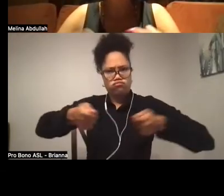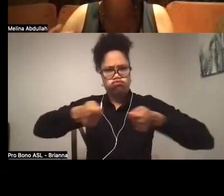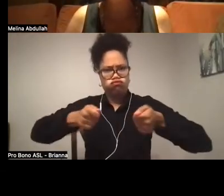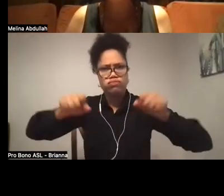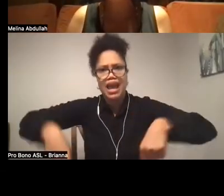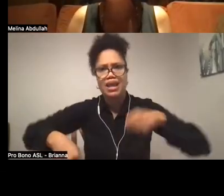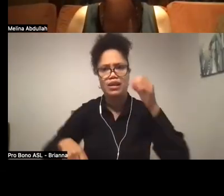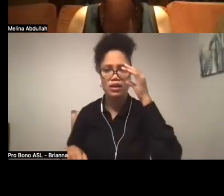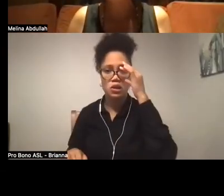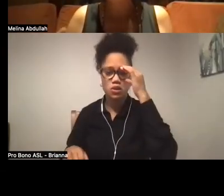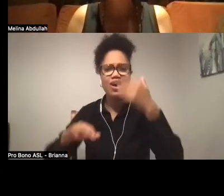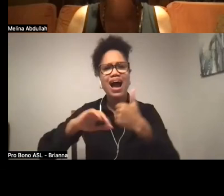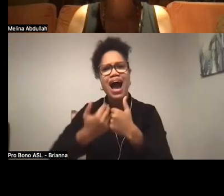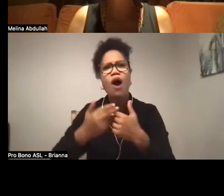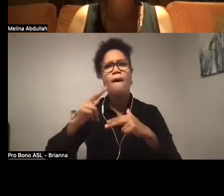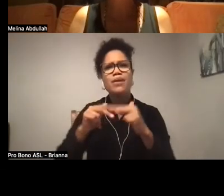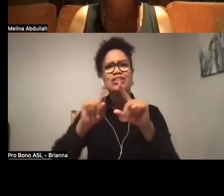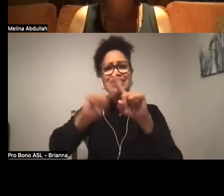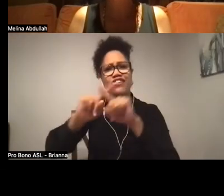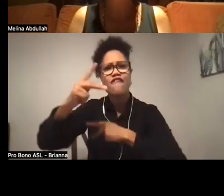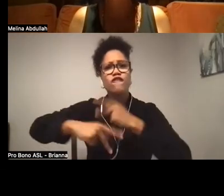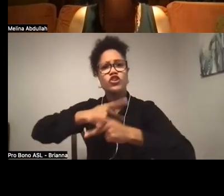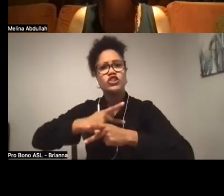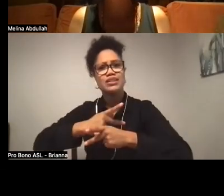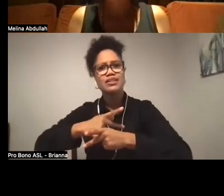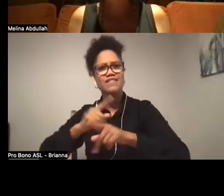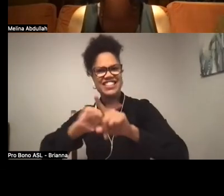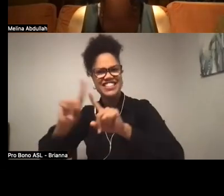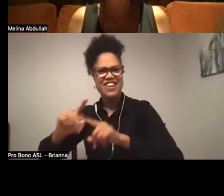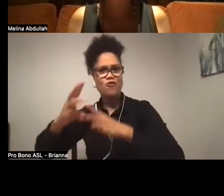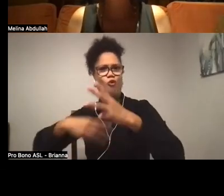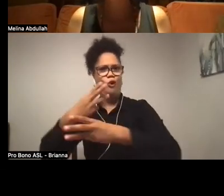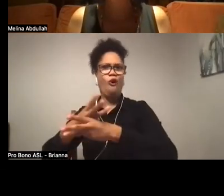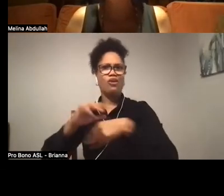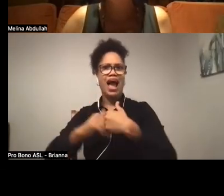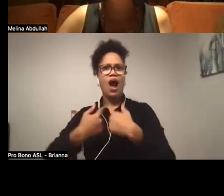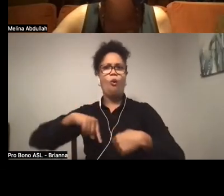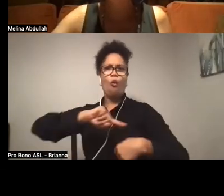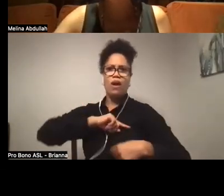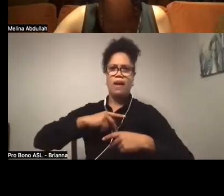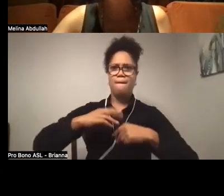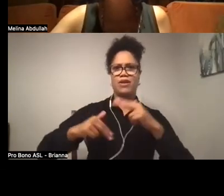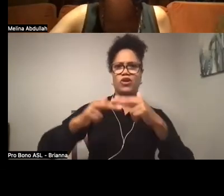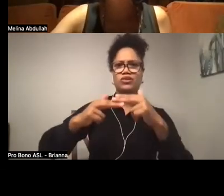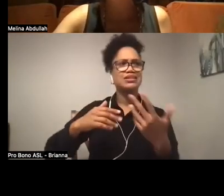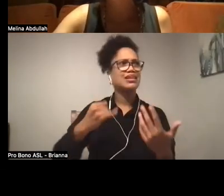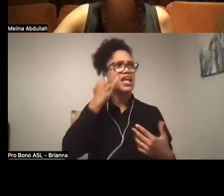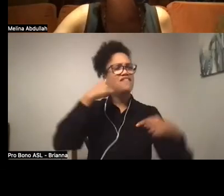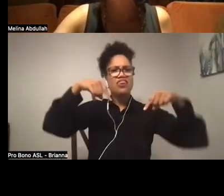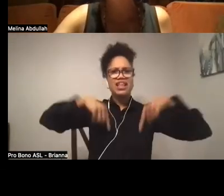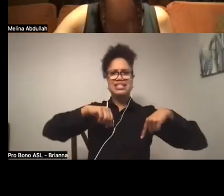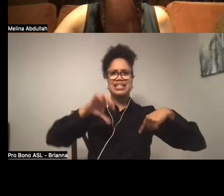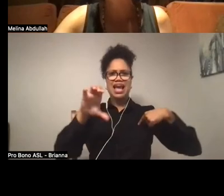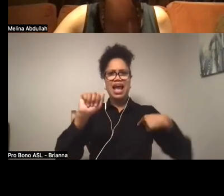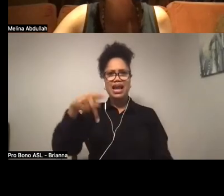build many versions of the world in which we want to live? How do we build mutual aid when we live in a